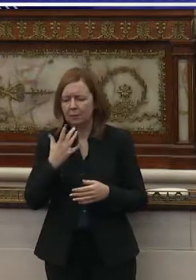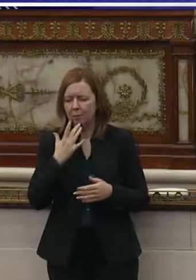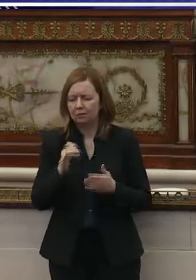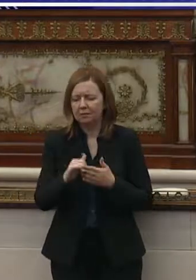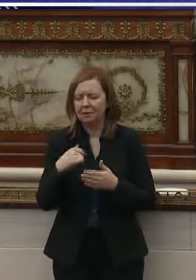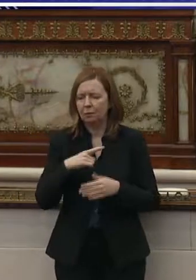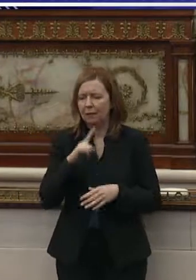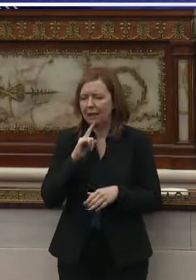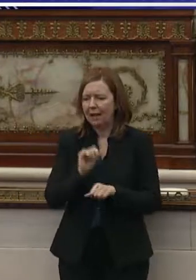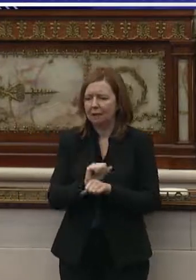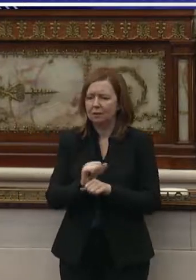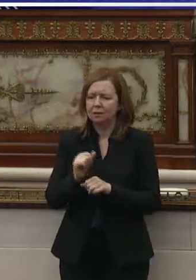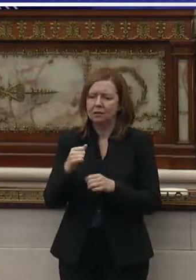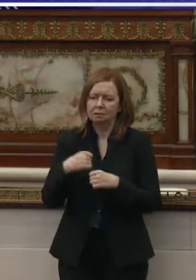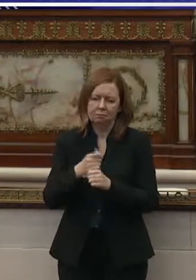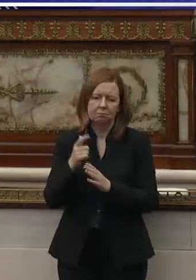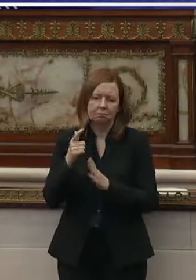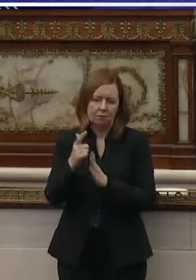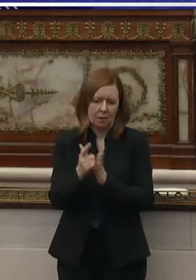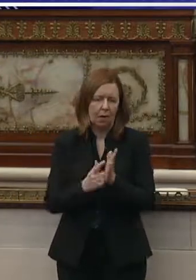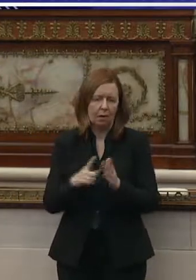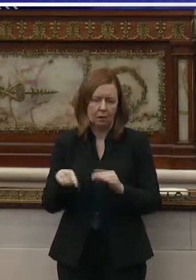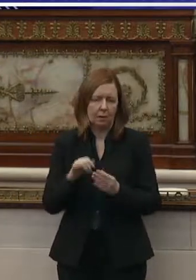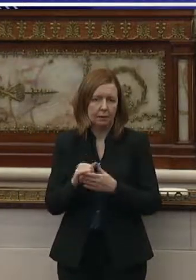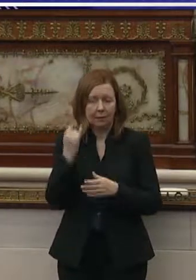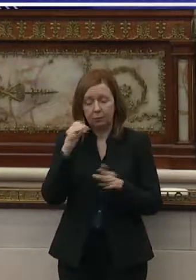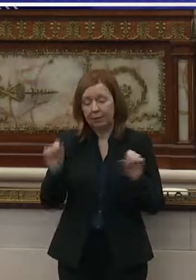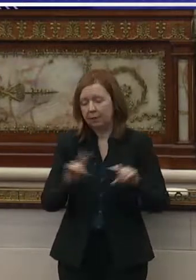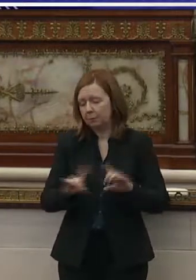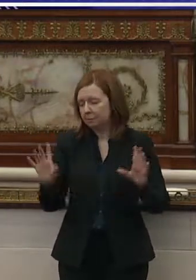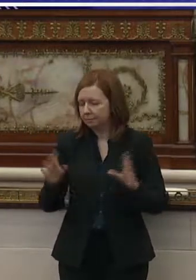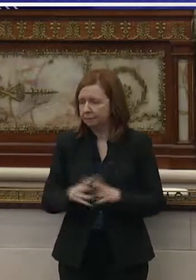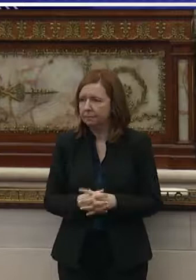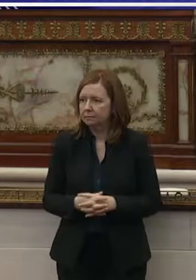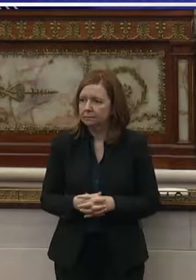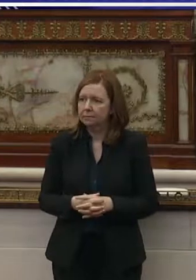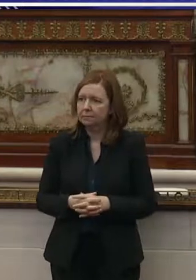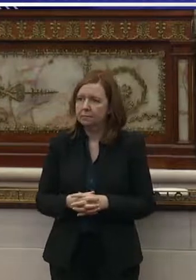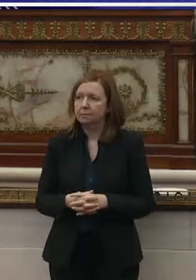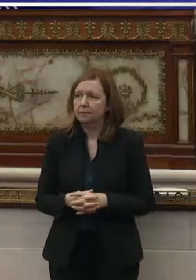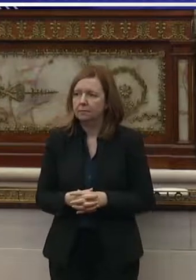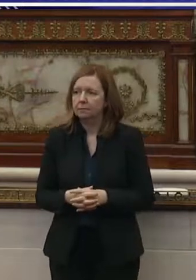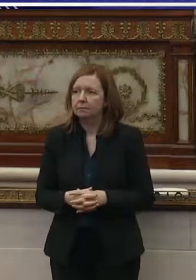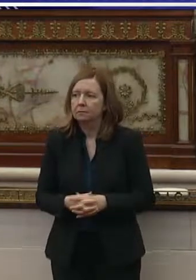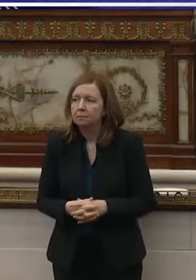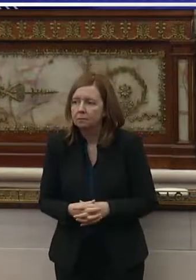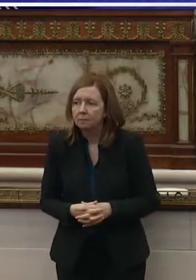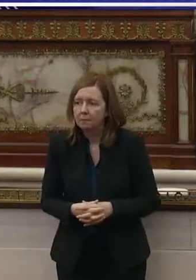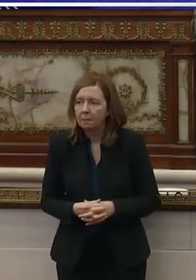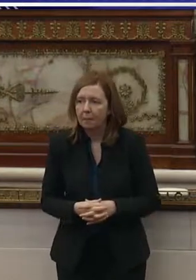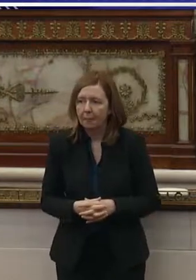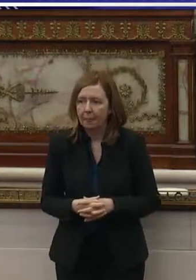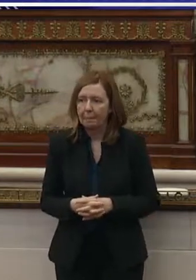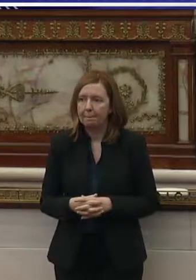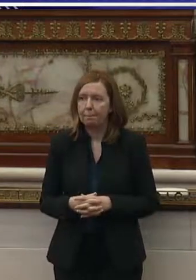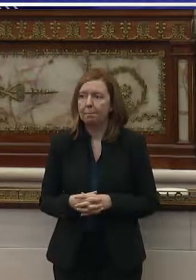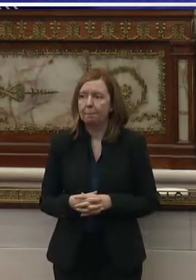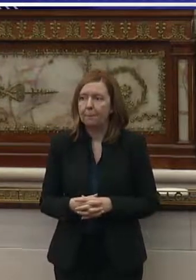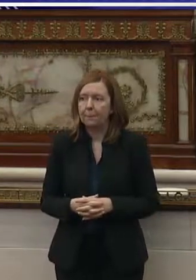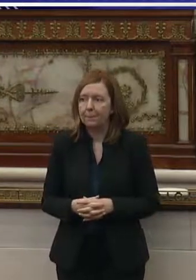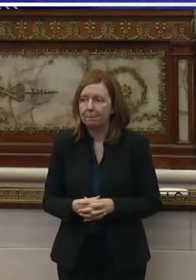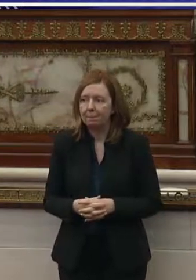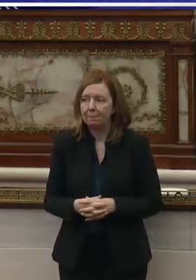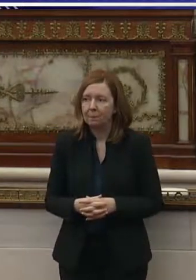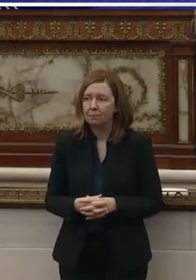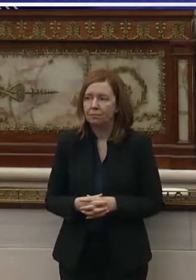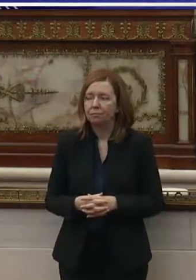we actually legislate some of it if we can, but. I think I want to Mr. recognize